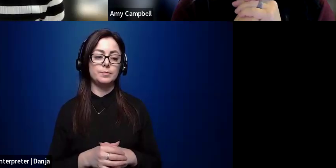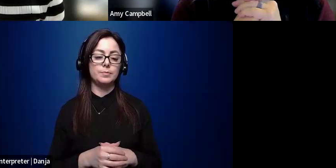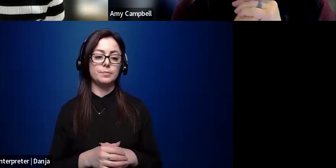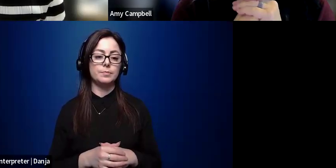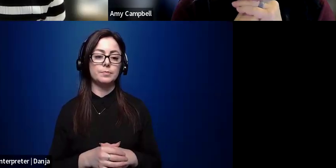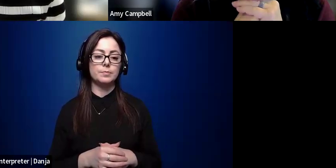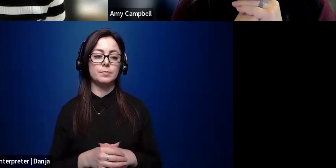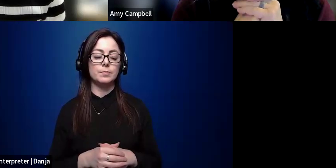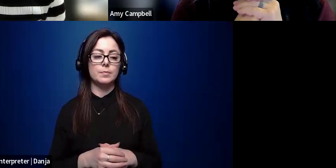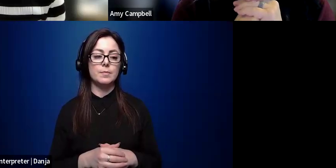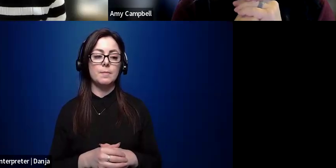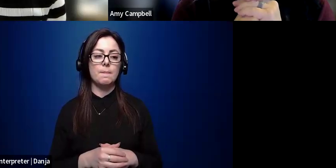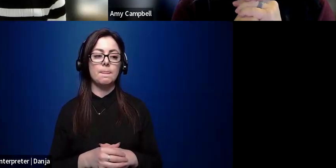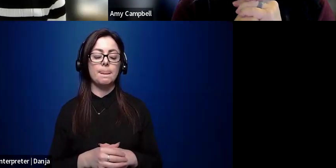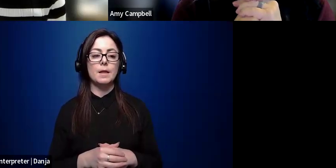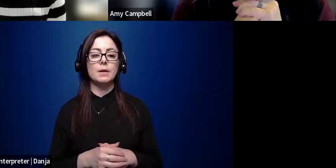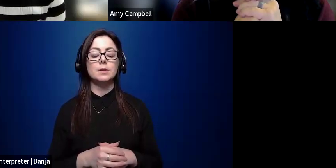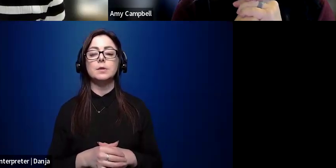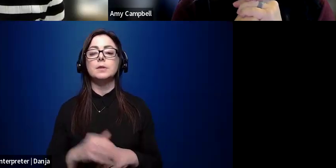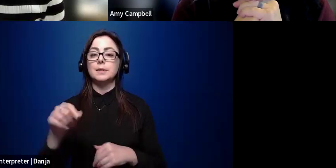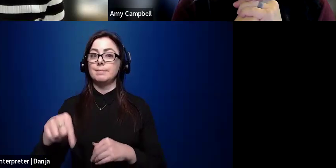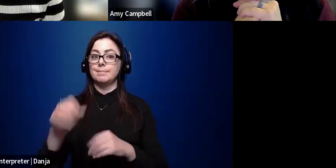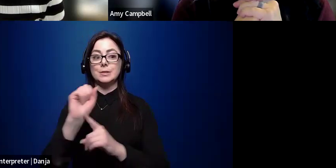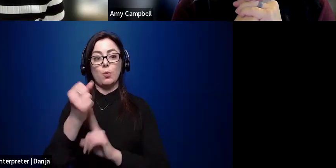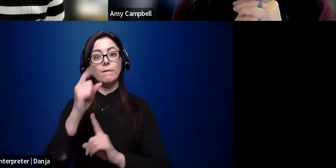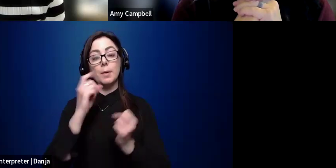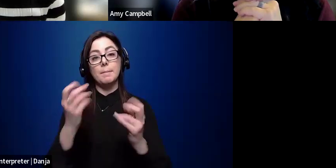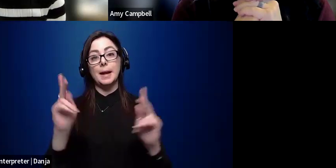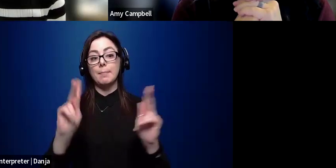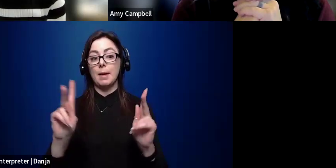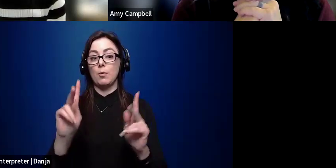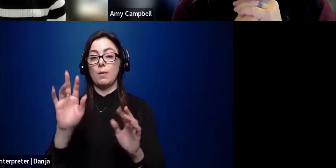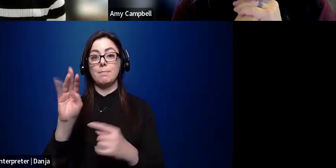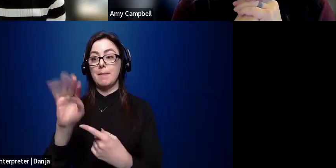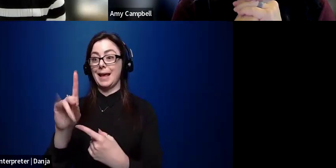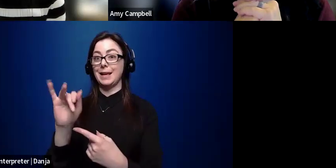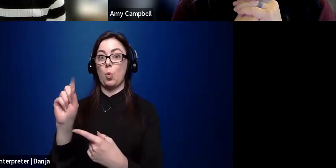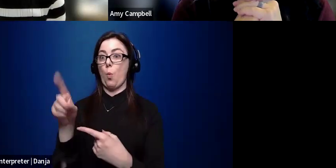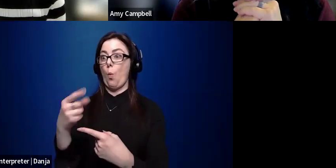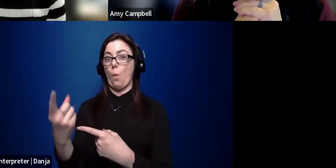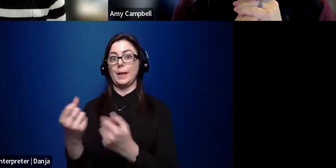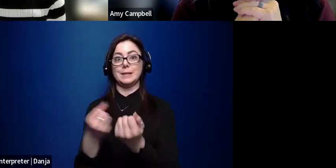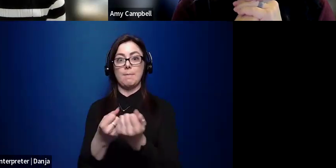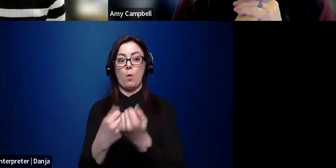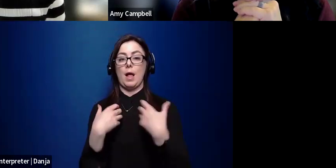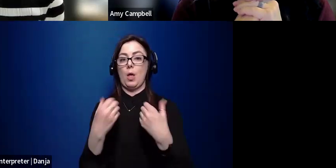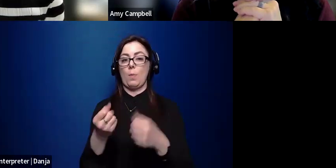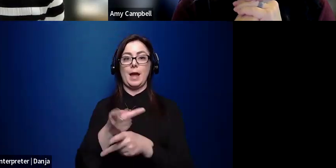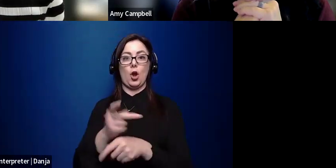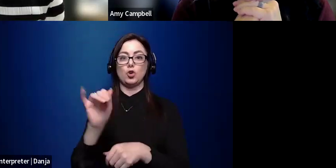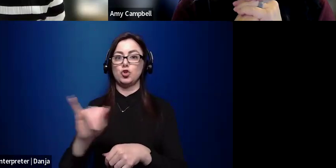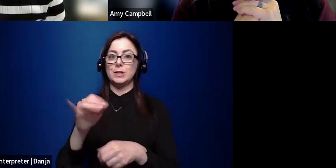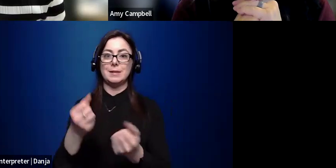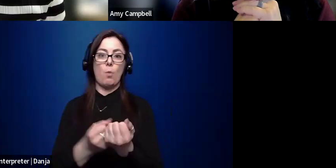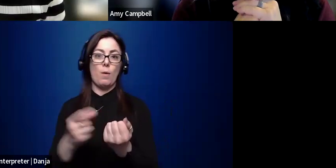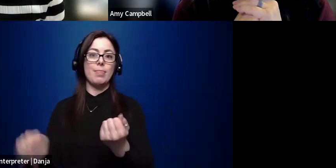this is a case for many, is that it's the only healthcare insurance and support that they can